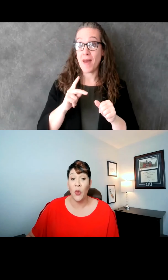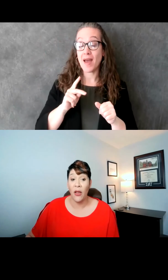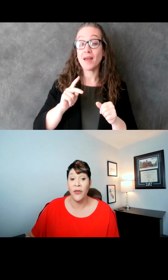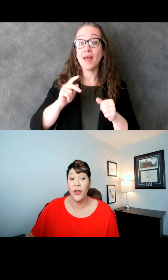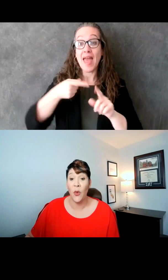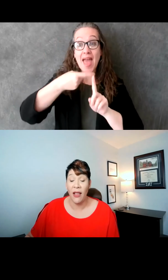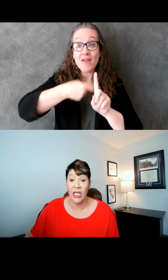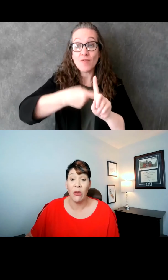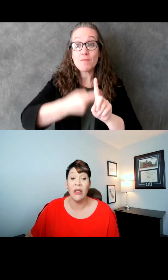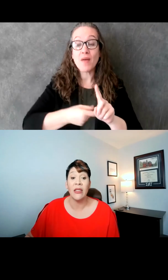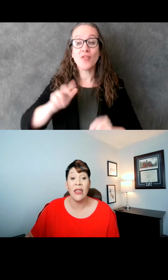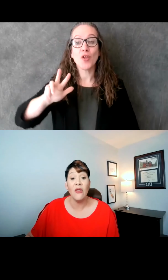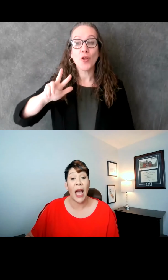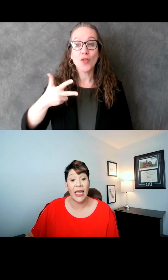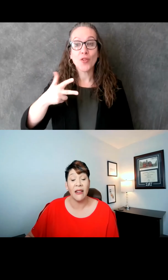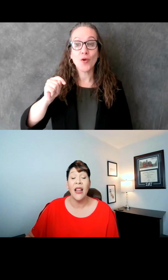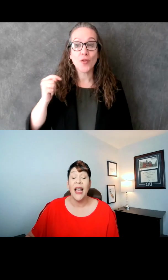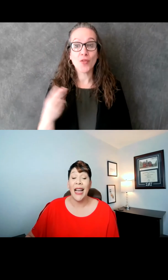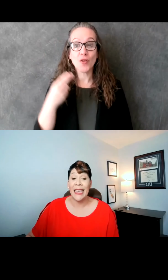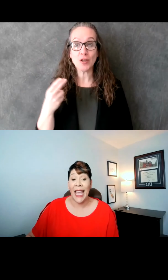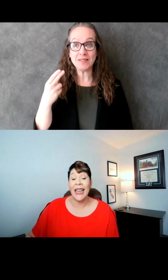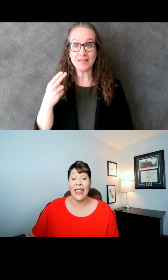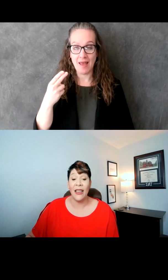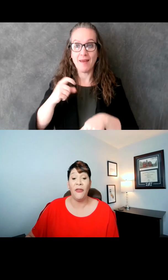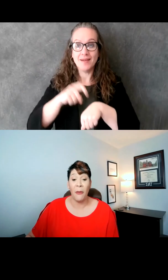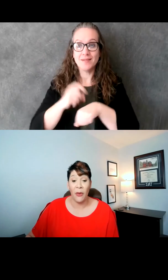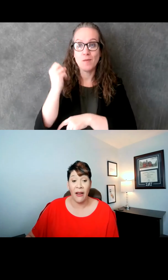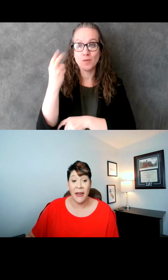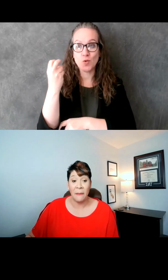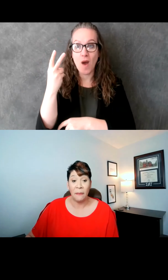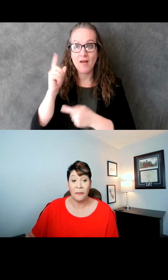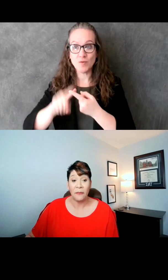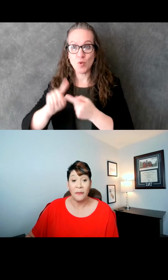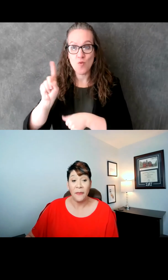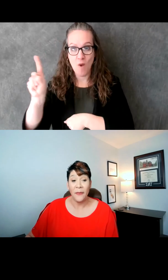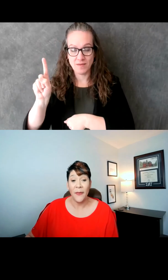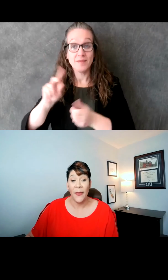from 12 to 1. So we will see you back here again in February.